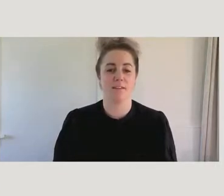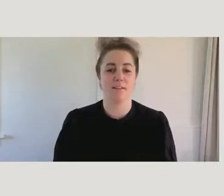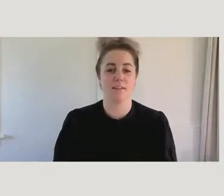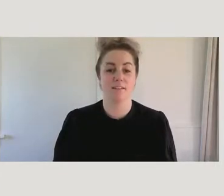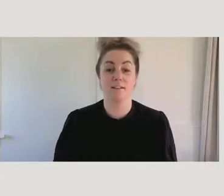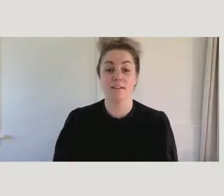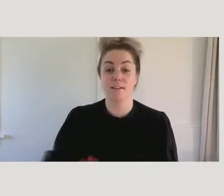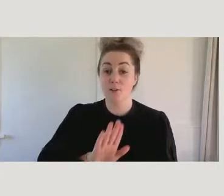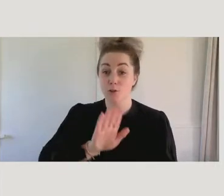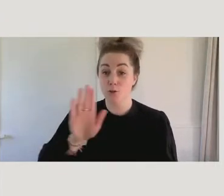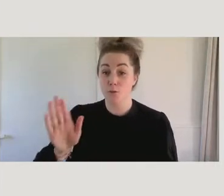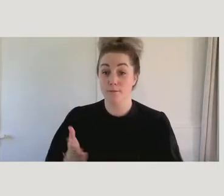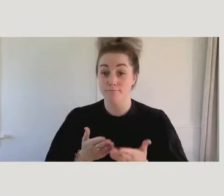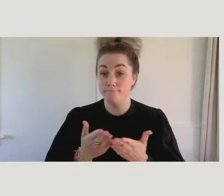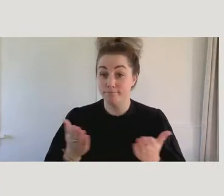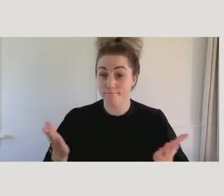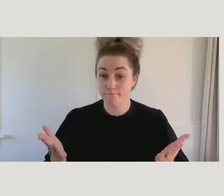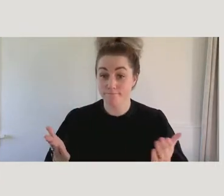yeah um